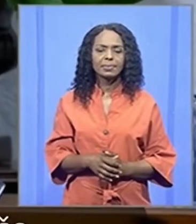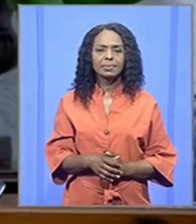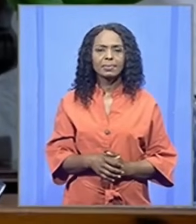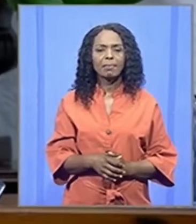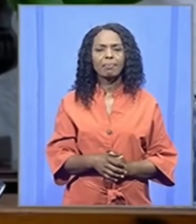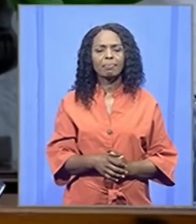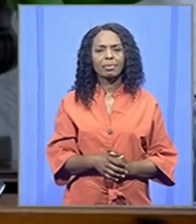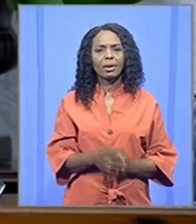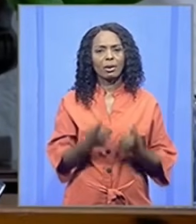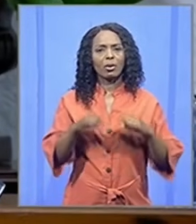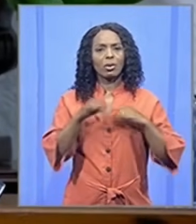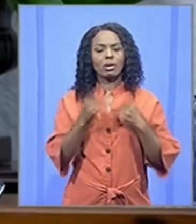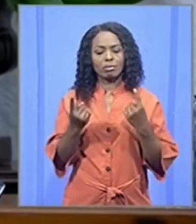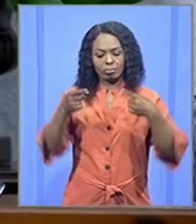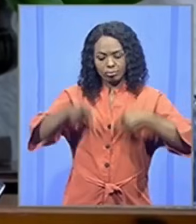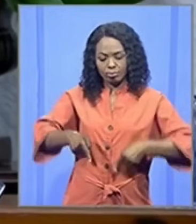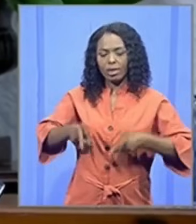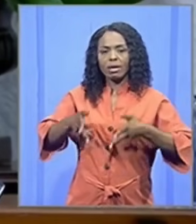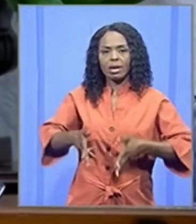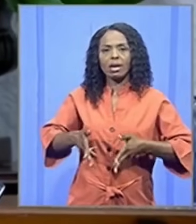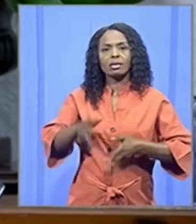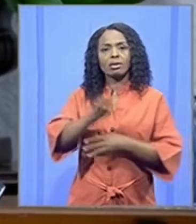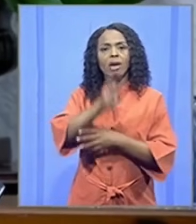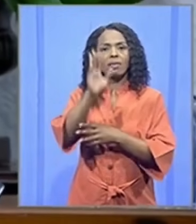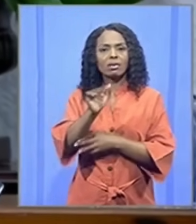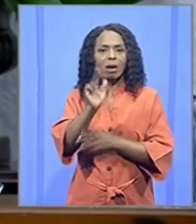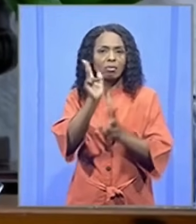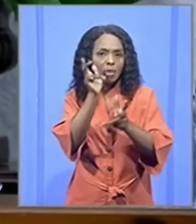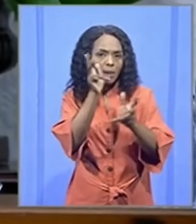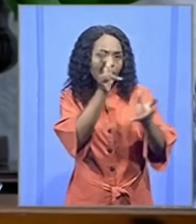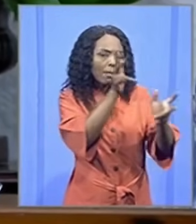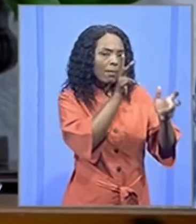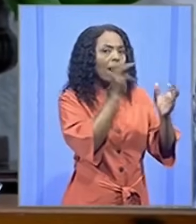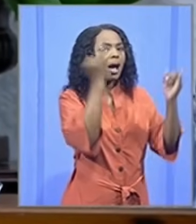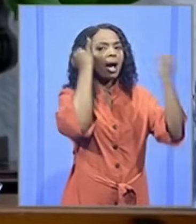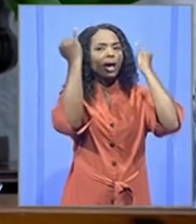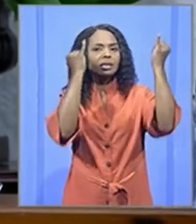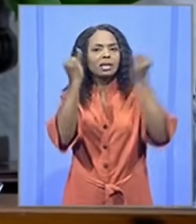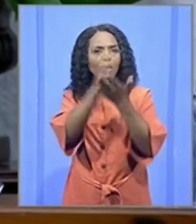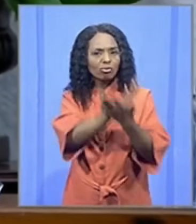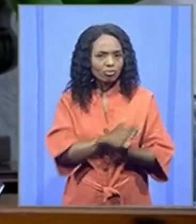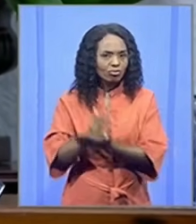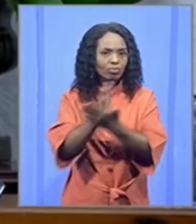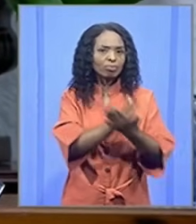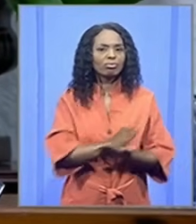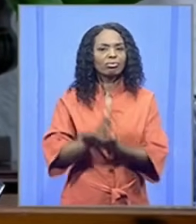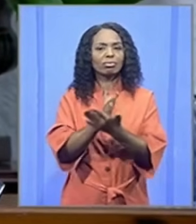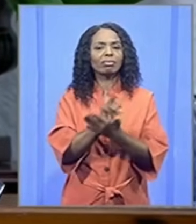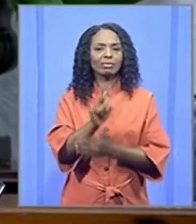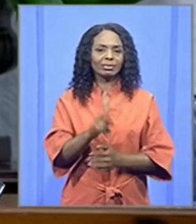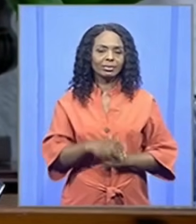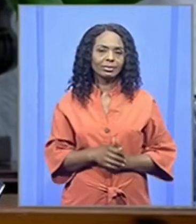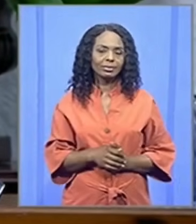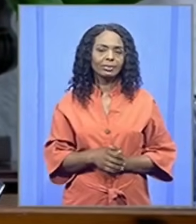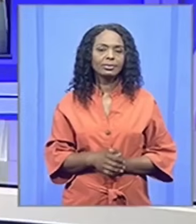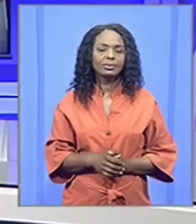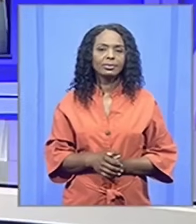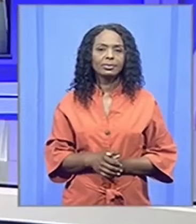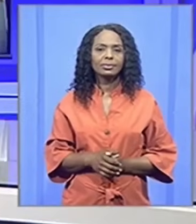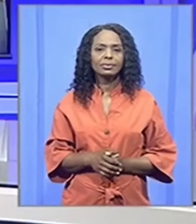We have come to South Africa to listen and to exchange ideas on your concerns and on everything we share.